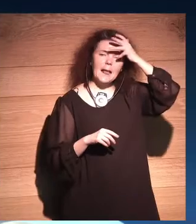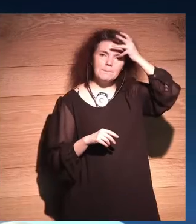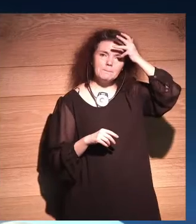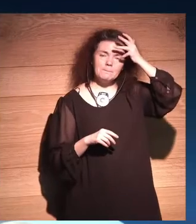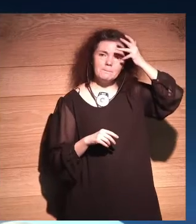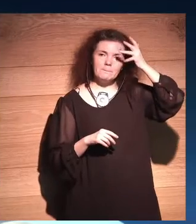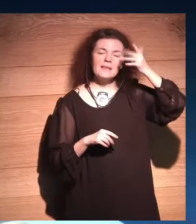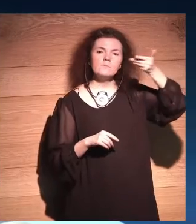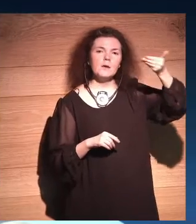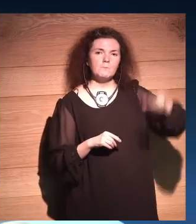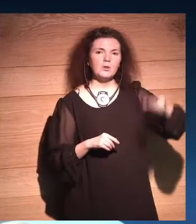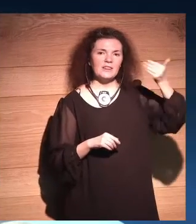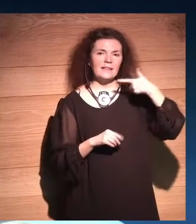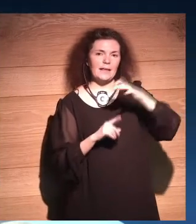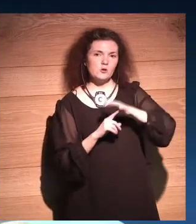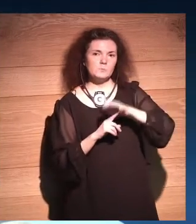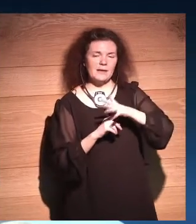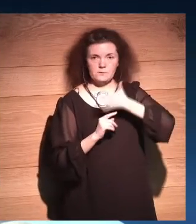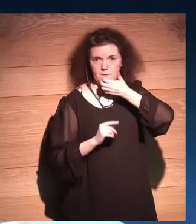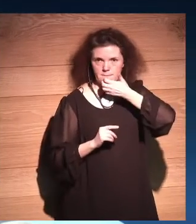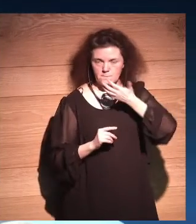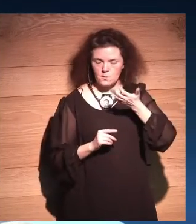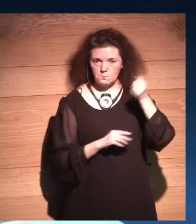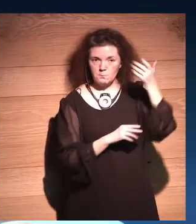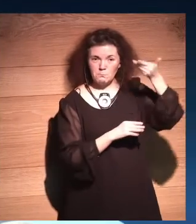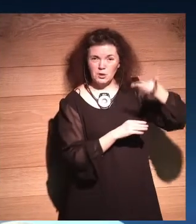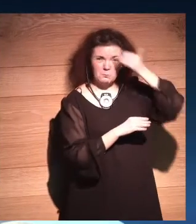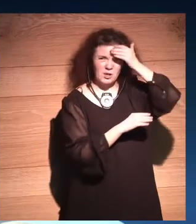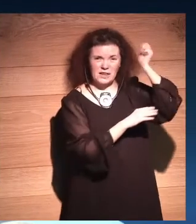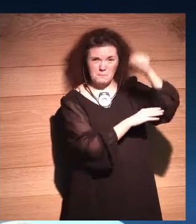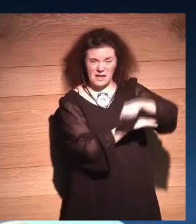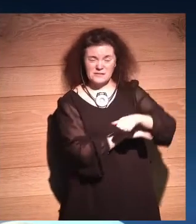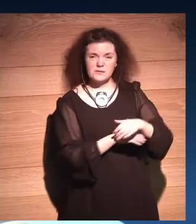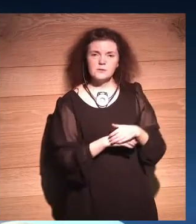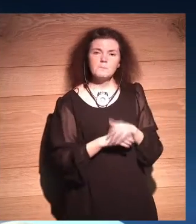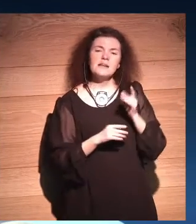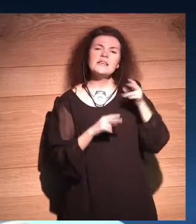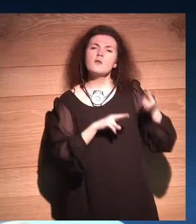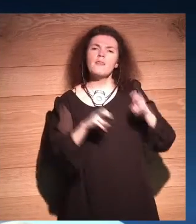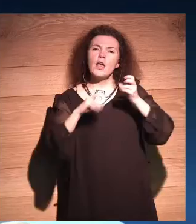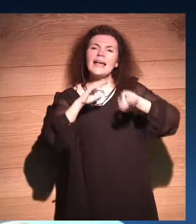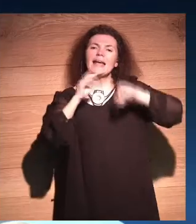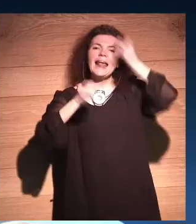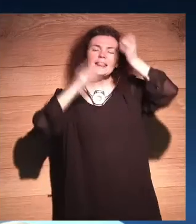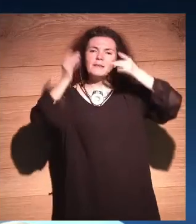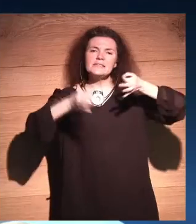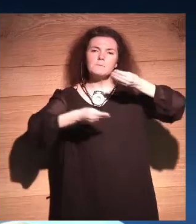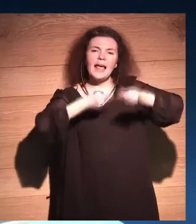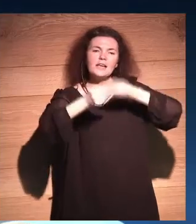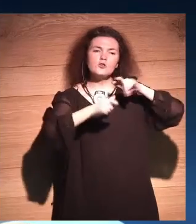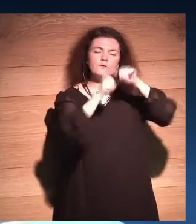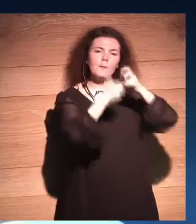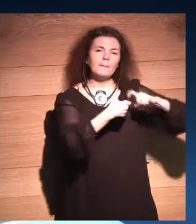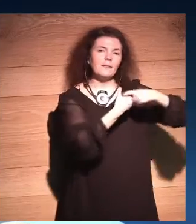two, that innovation and creativity is not always done by committee. So the big ideas are not something that can be